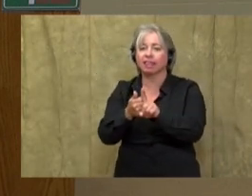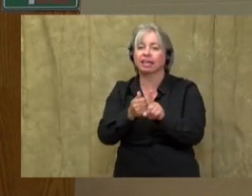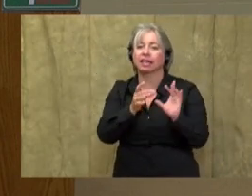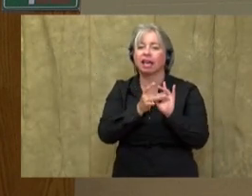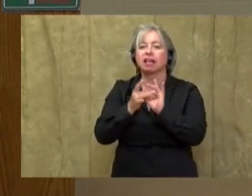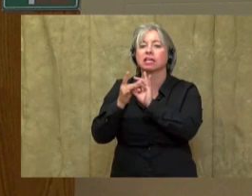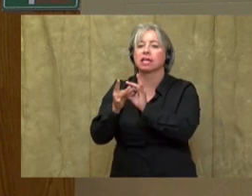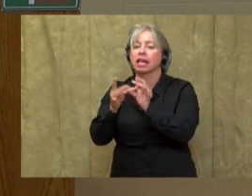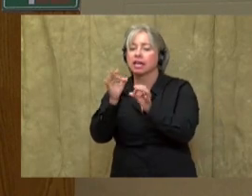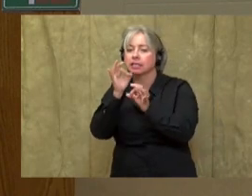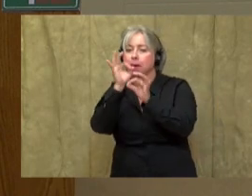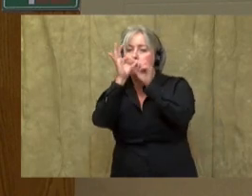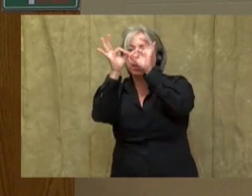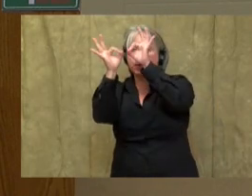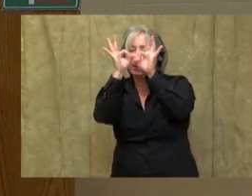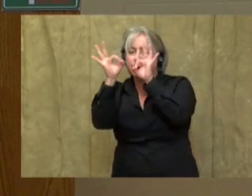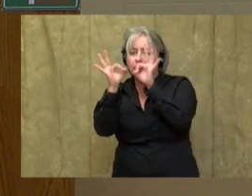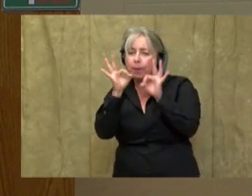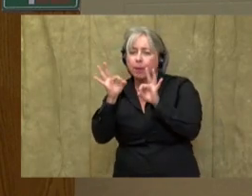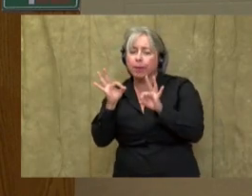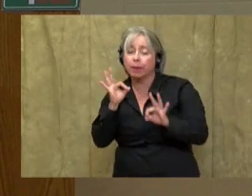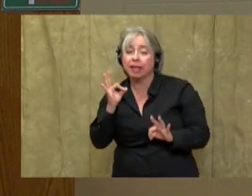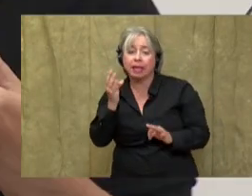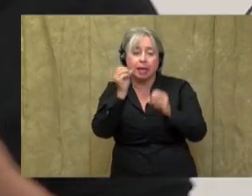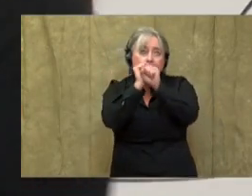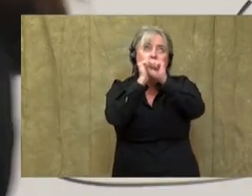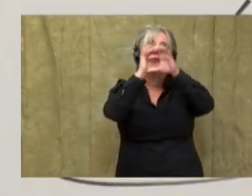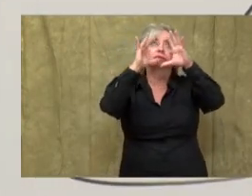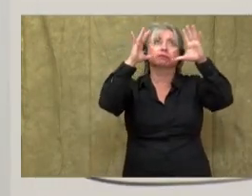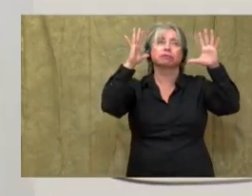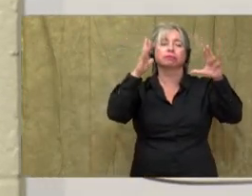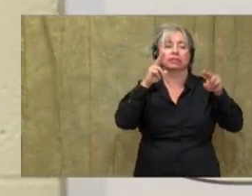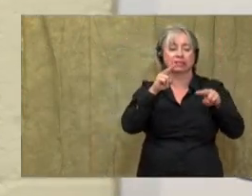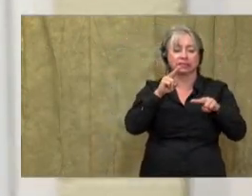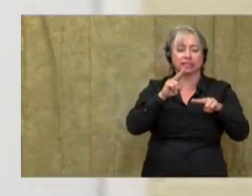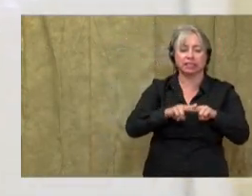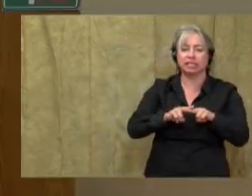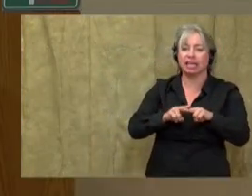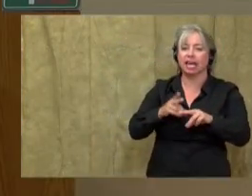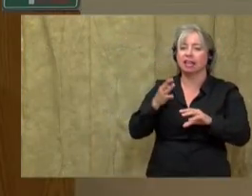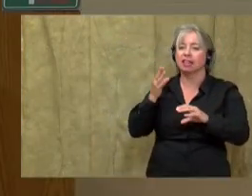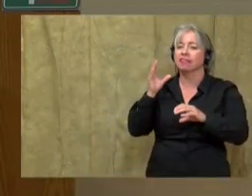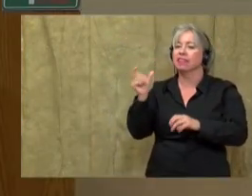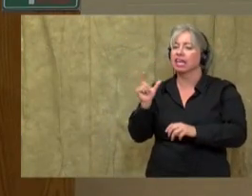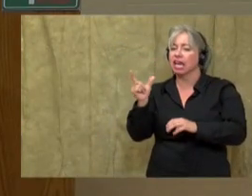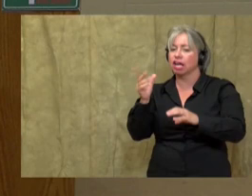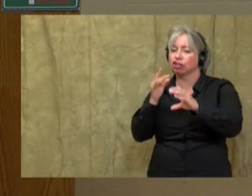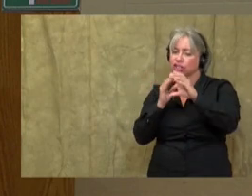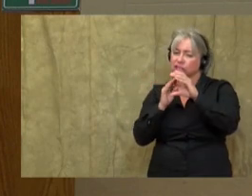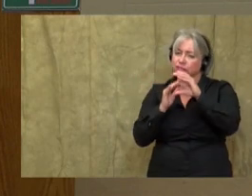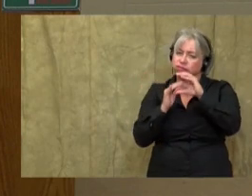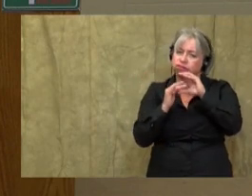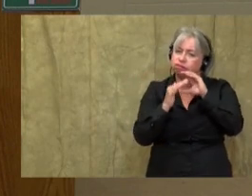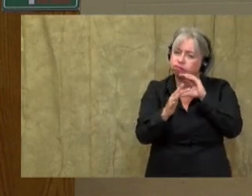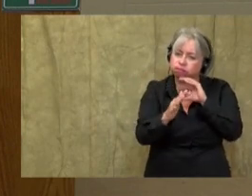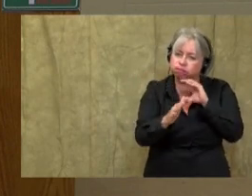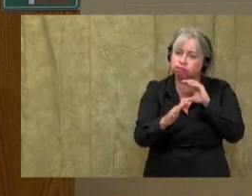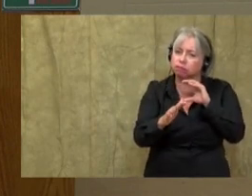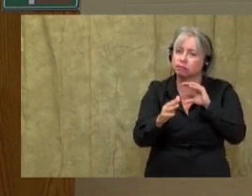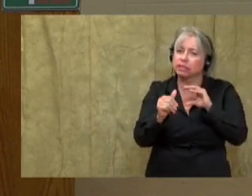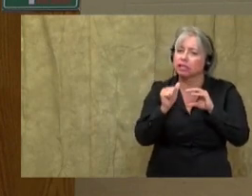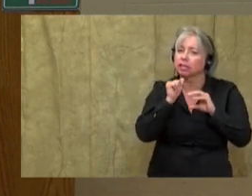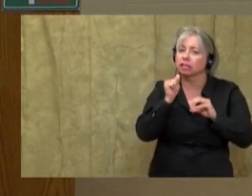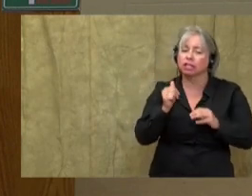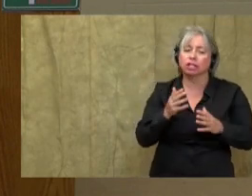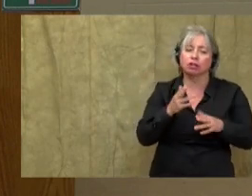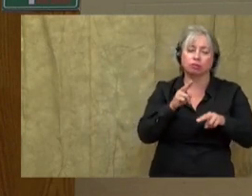imagine you're in your seat and the energy passes through you, but you don't actually leave your